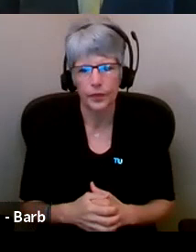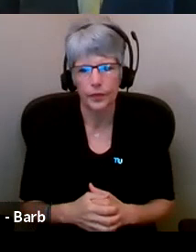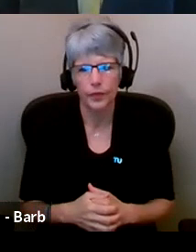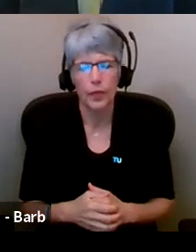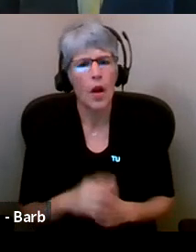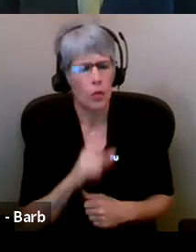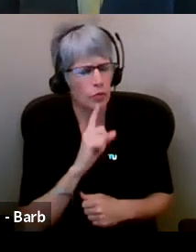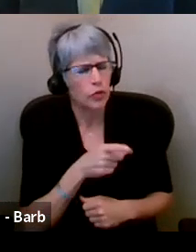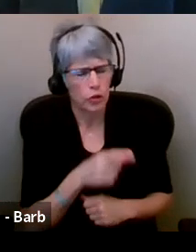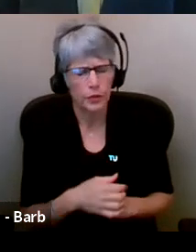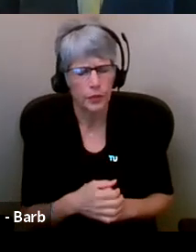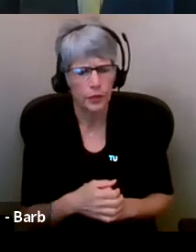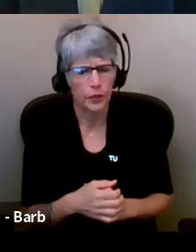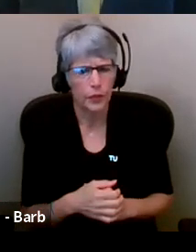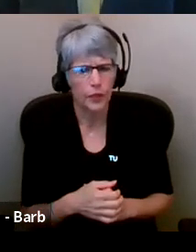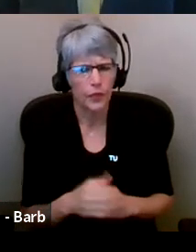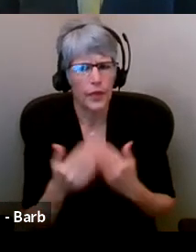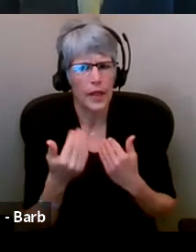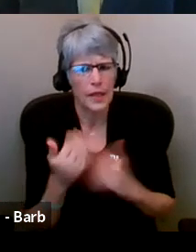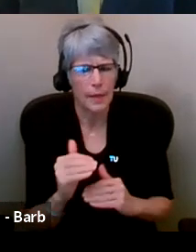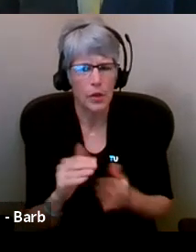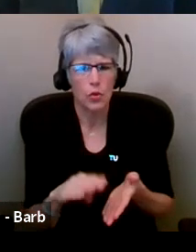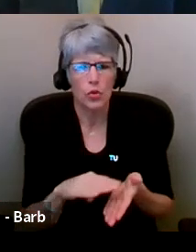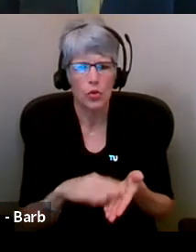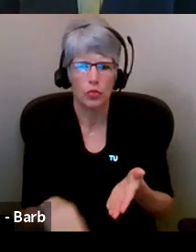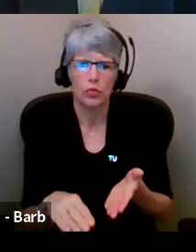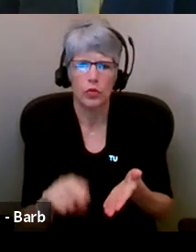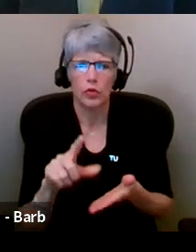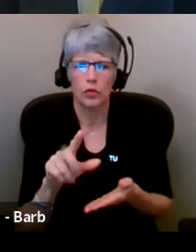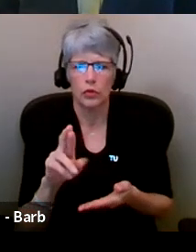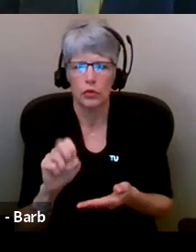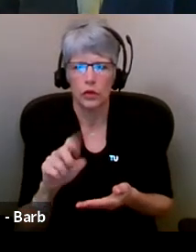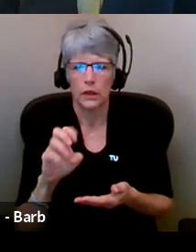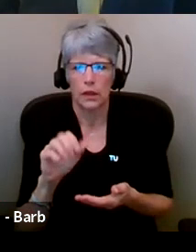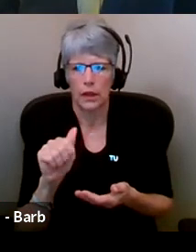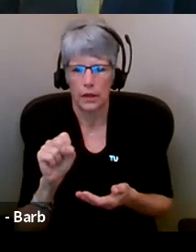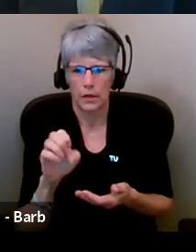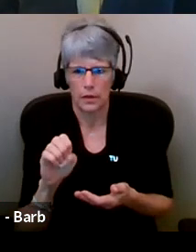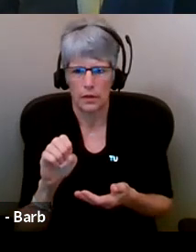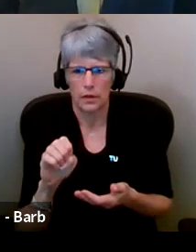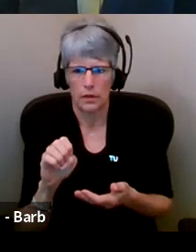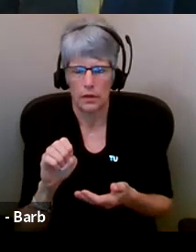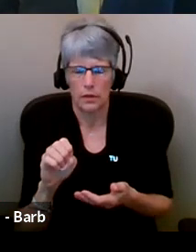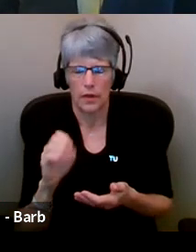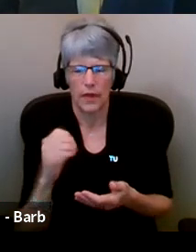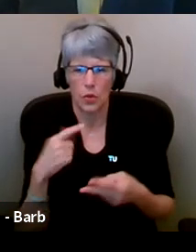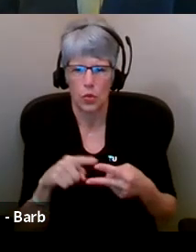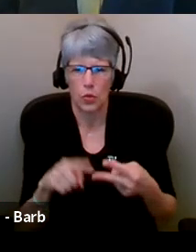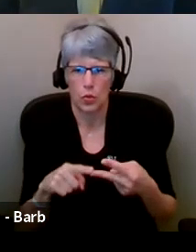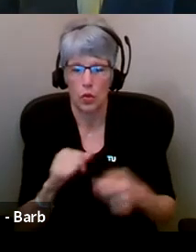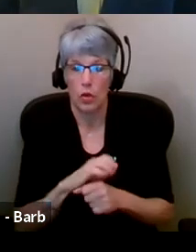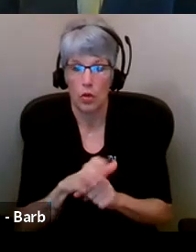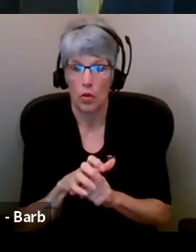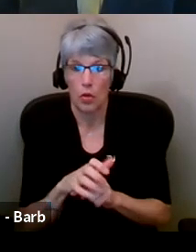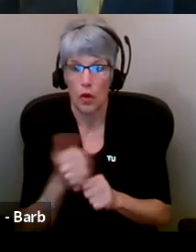to the release. So the release notes two specific items, your